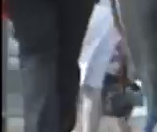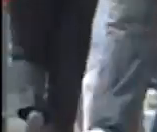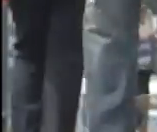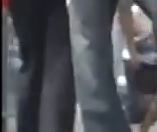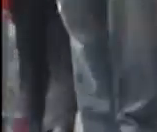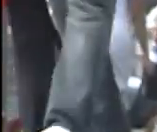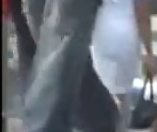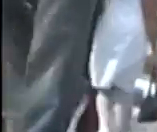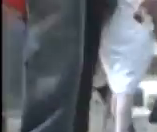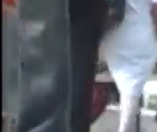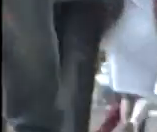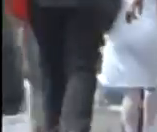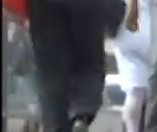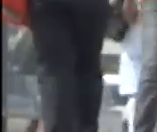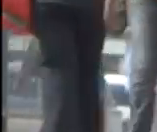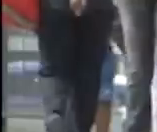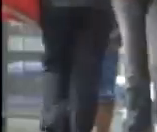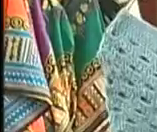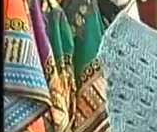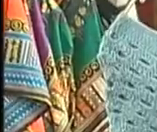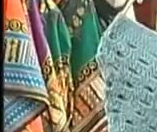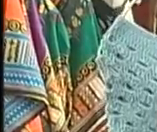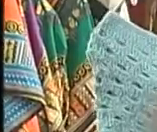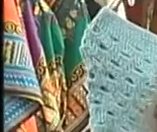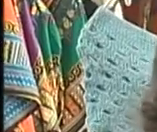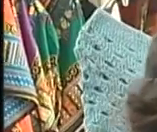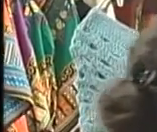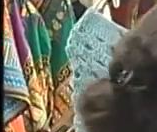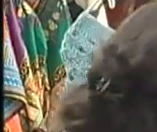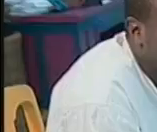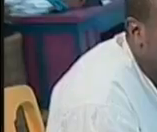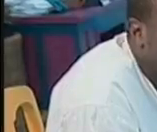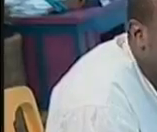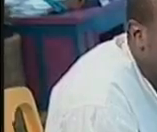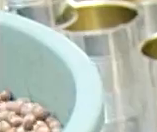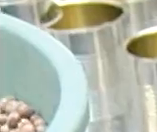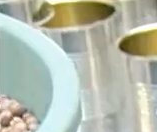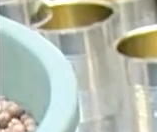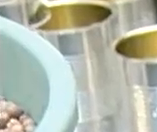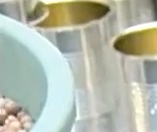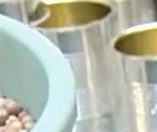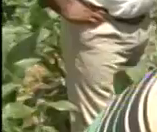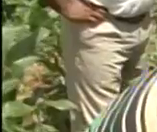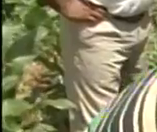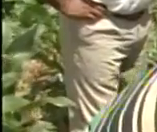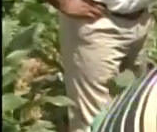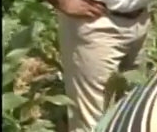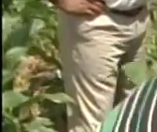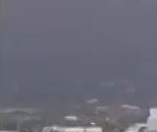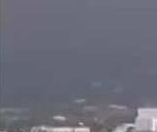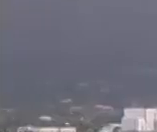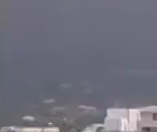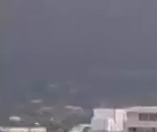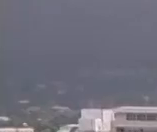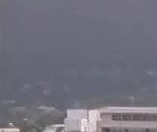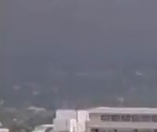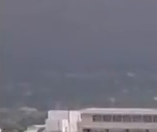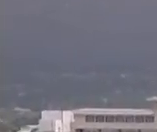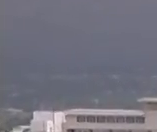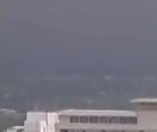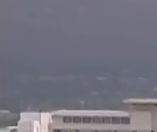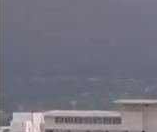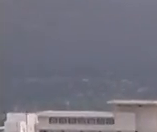national financial inclusion strategy for Jamaica. It will give all individuals, firms, small businesses and farmers access to financial products